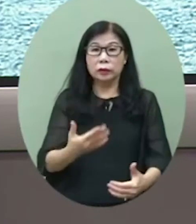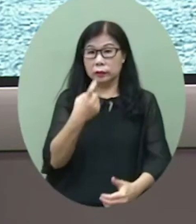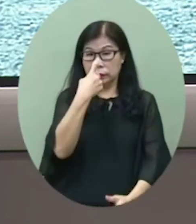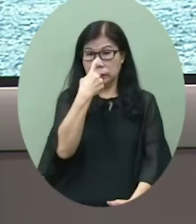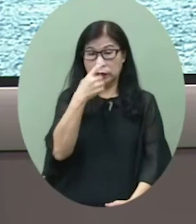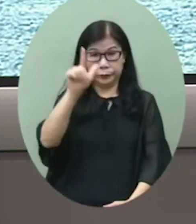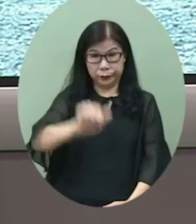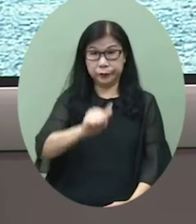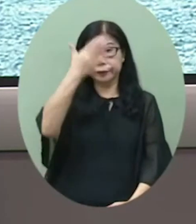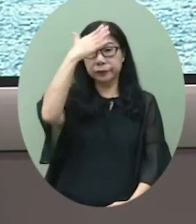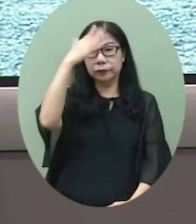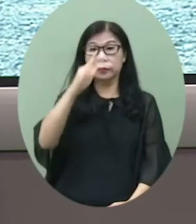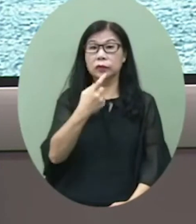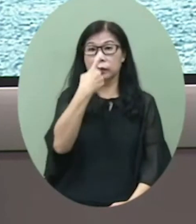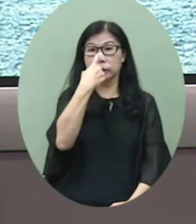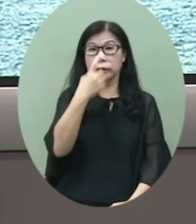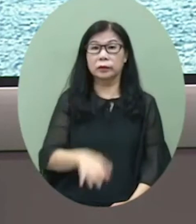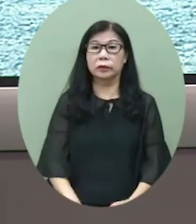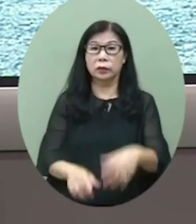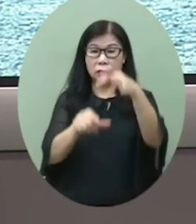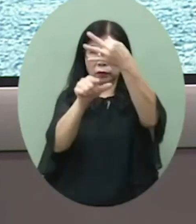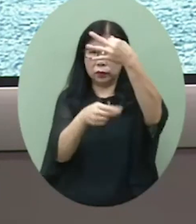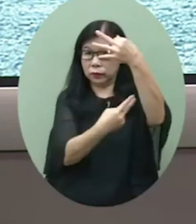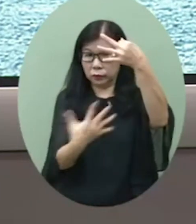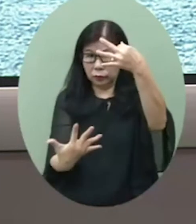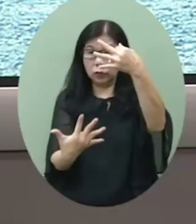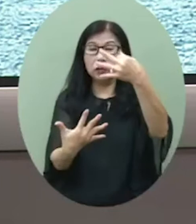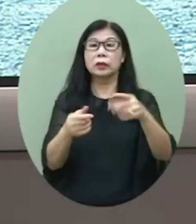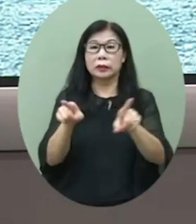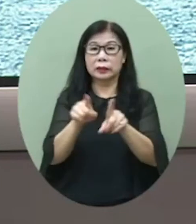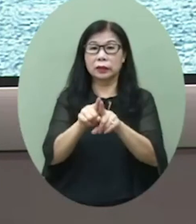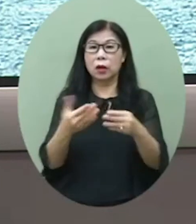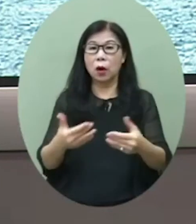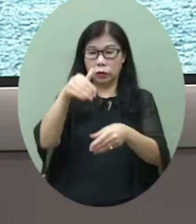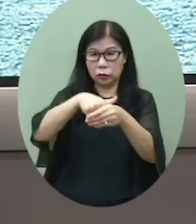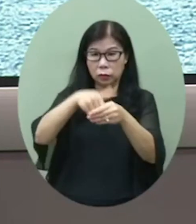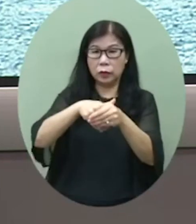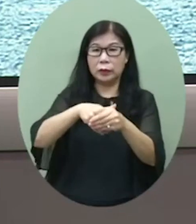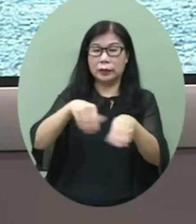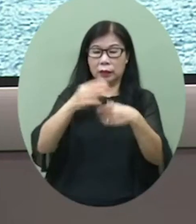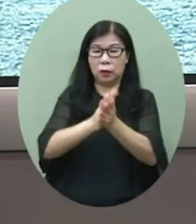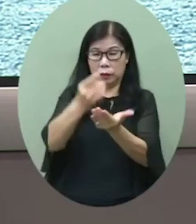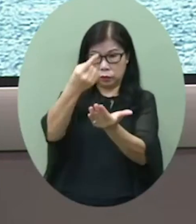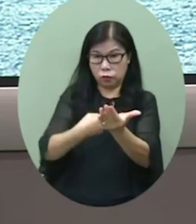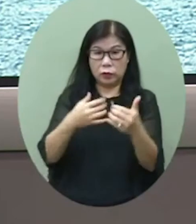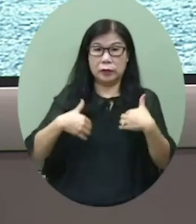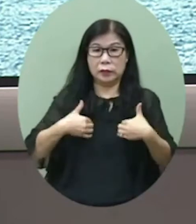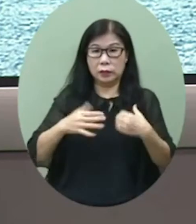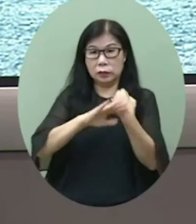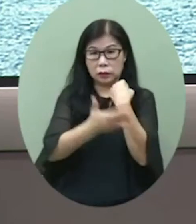scheduled. I must quote a particular example. You're familiar with the UK. On the 25th